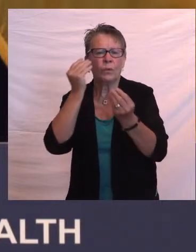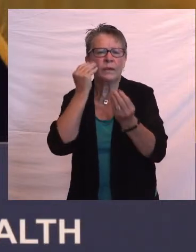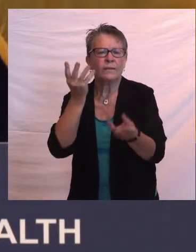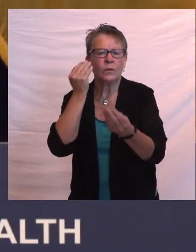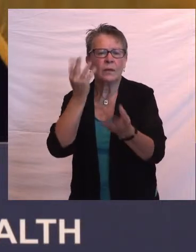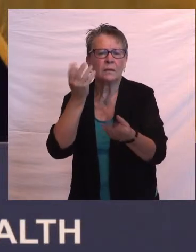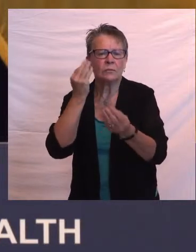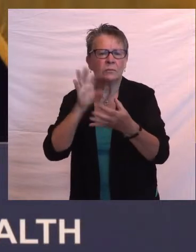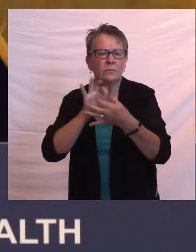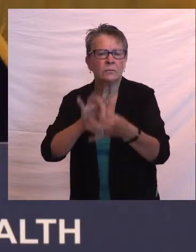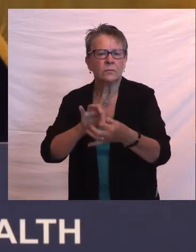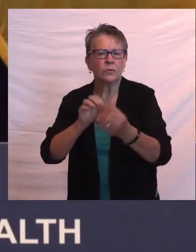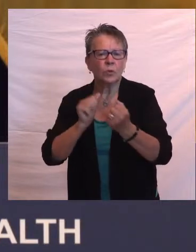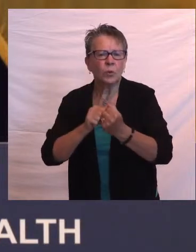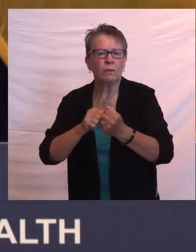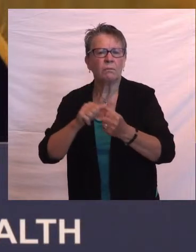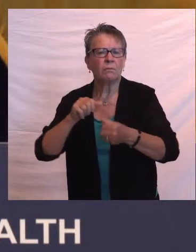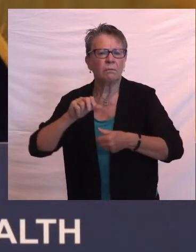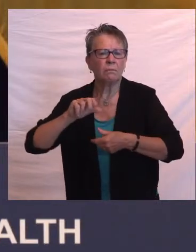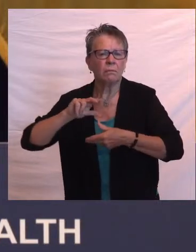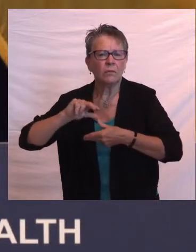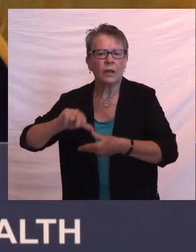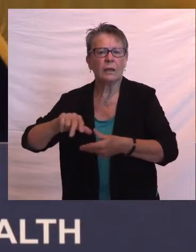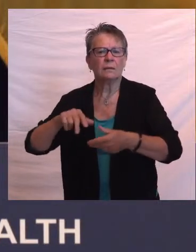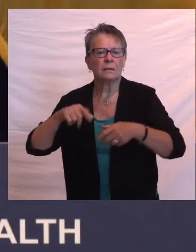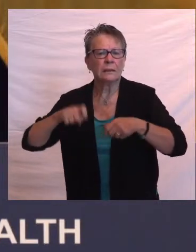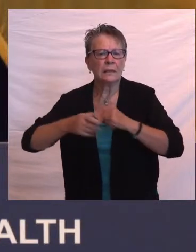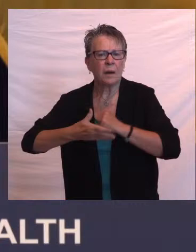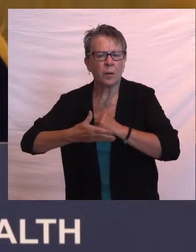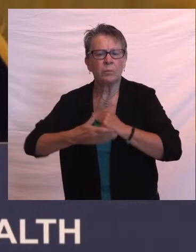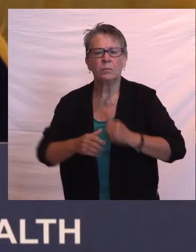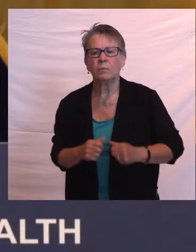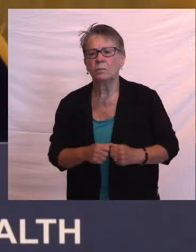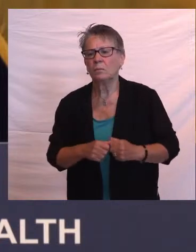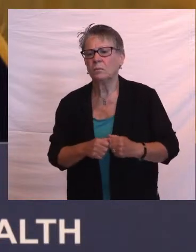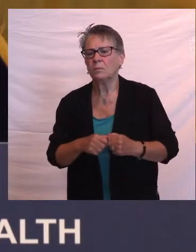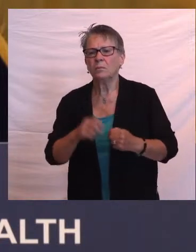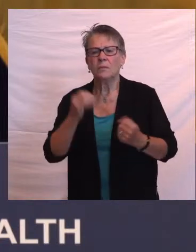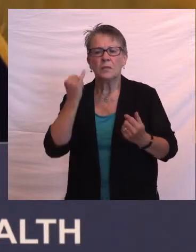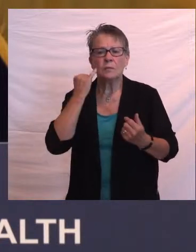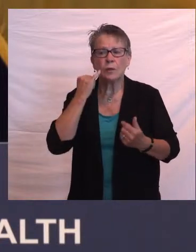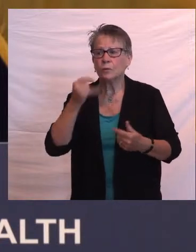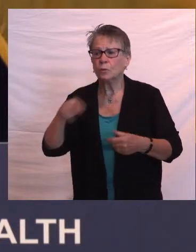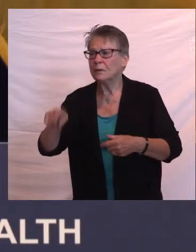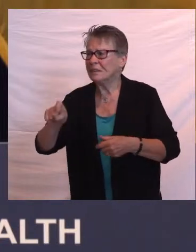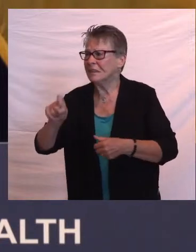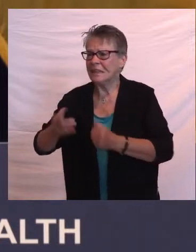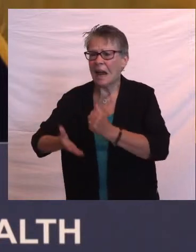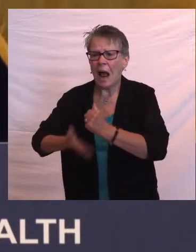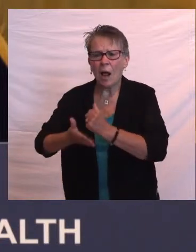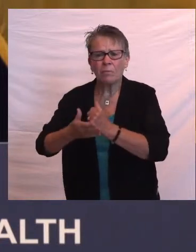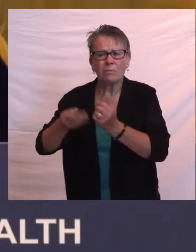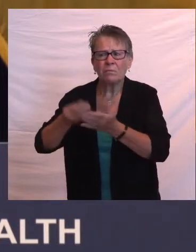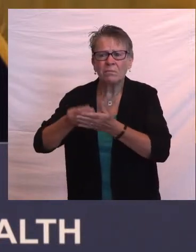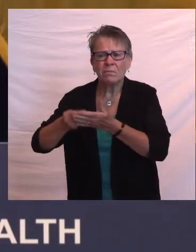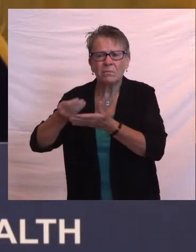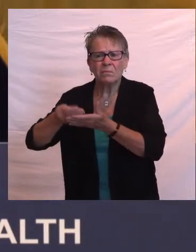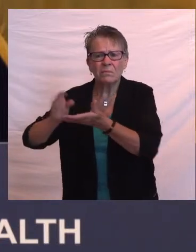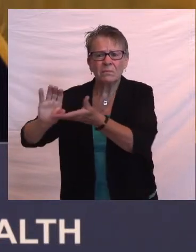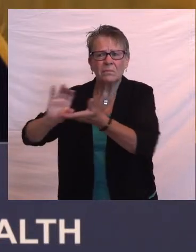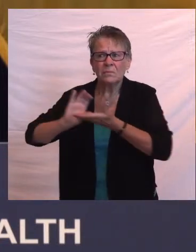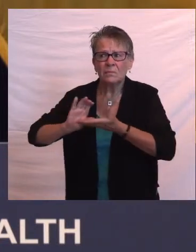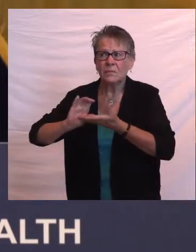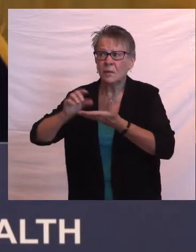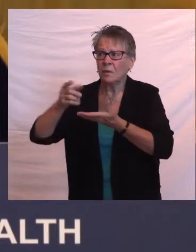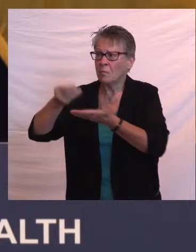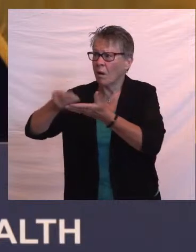that I heard, Pat, is if you get rejected, get right back in there and figure out how you may be able to cure